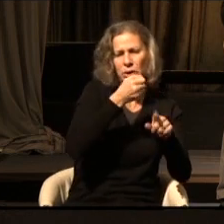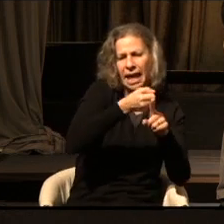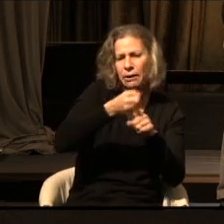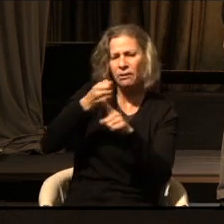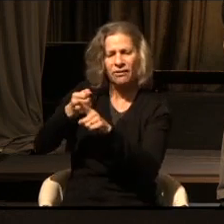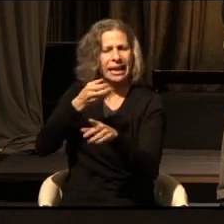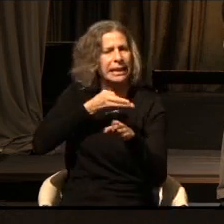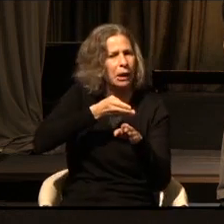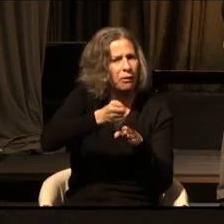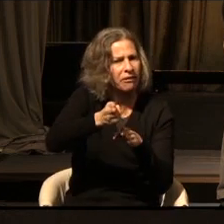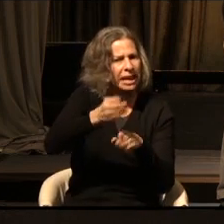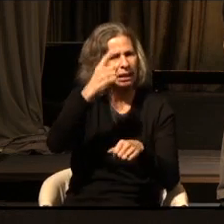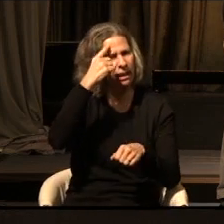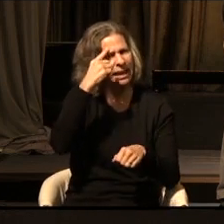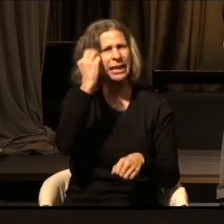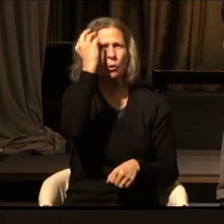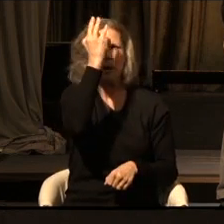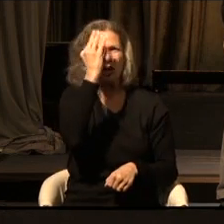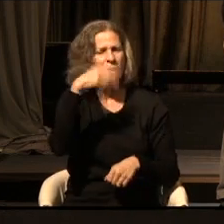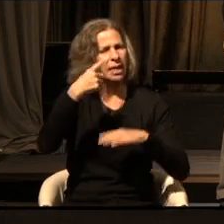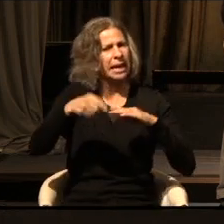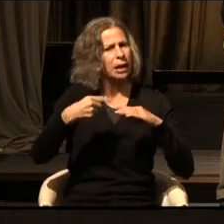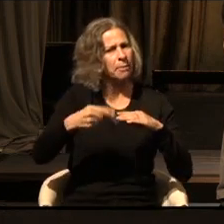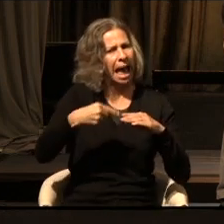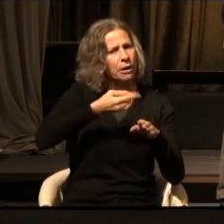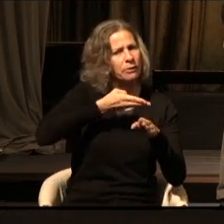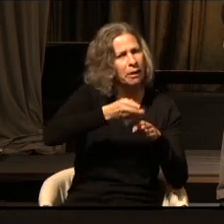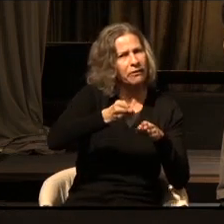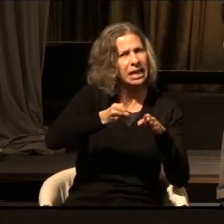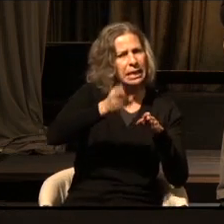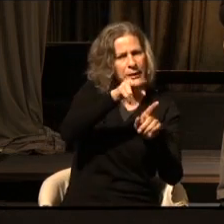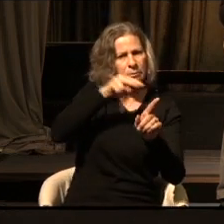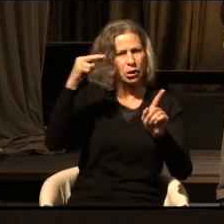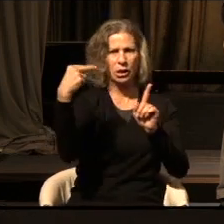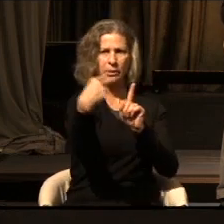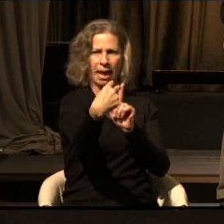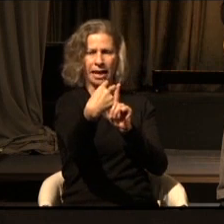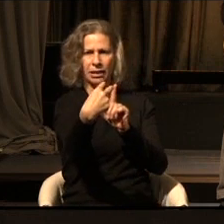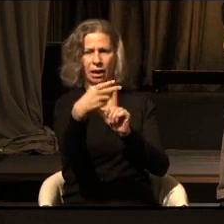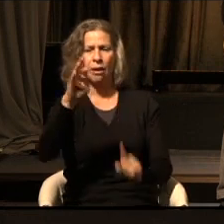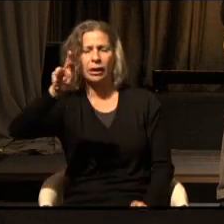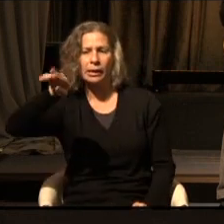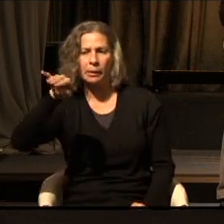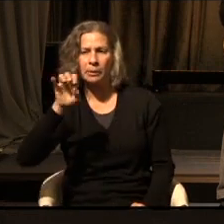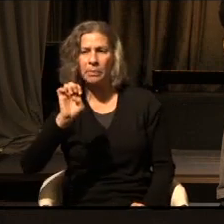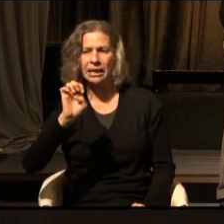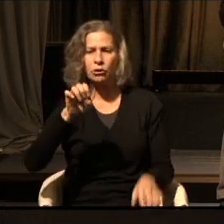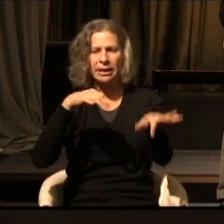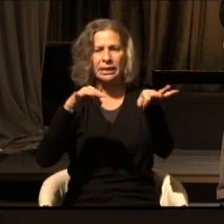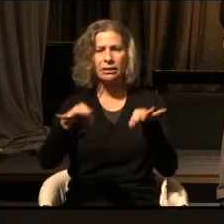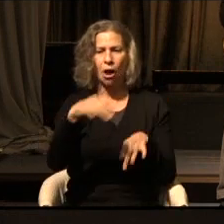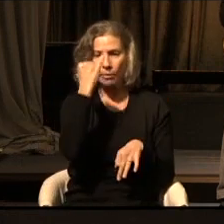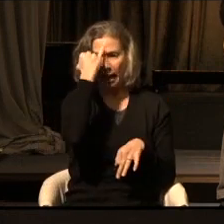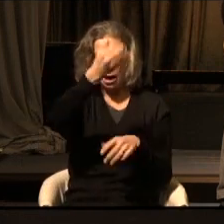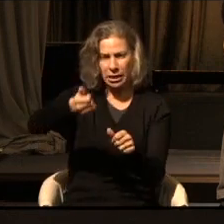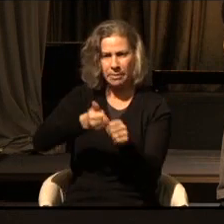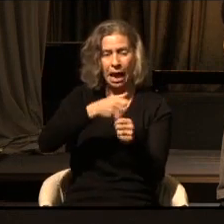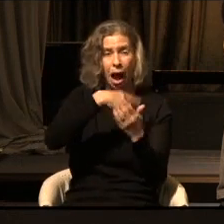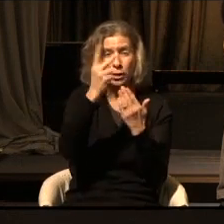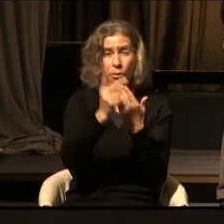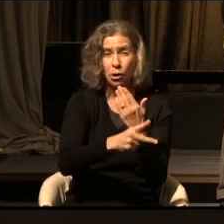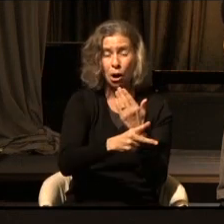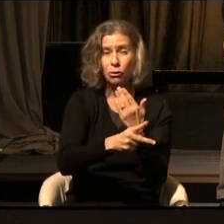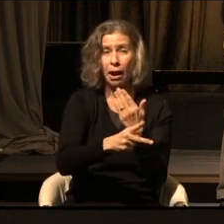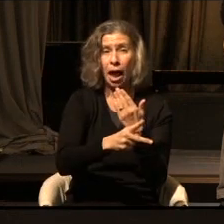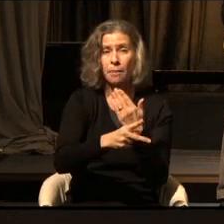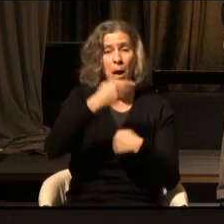field, things that we think we should be thinking about from a field-wide perspective. Because, as Beatrice indicated, our idea with this program is not just to